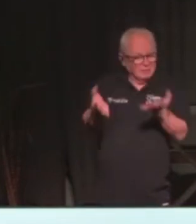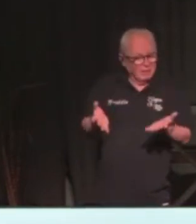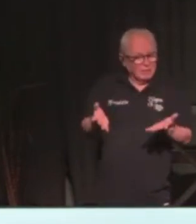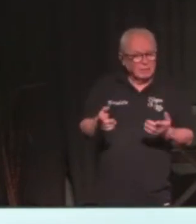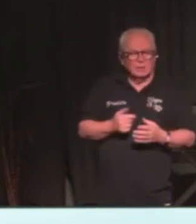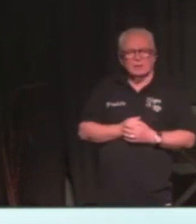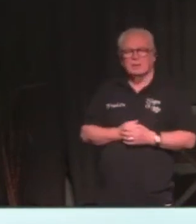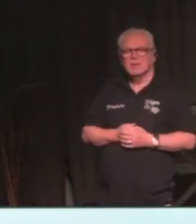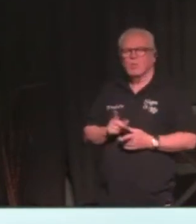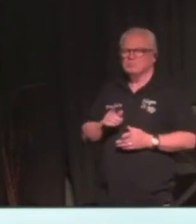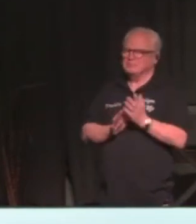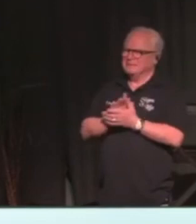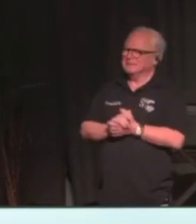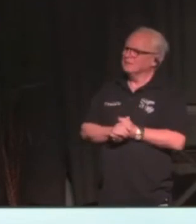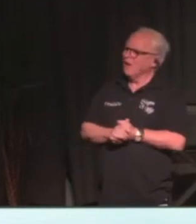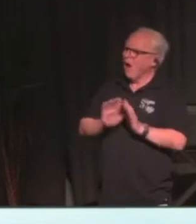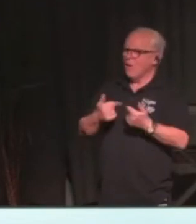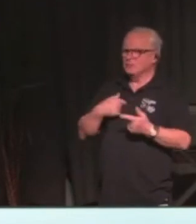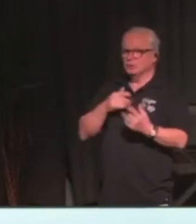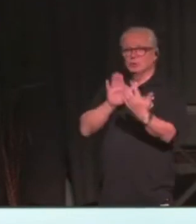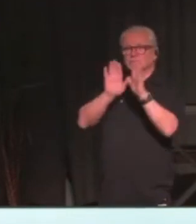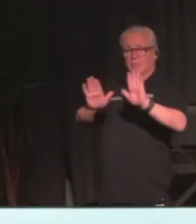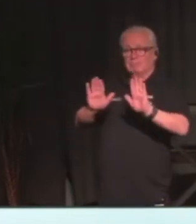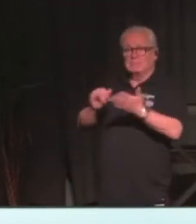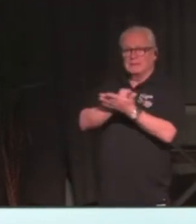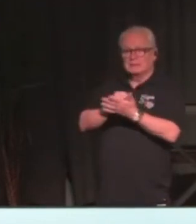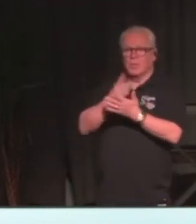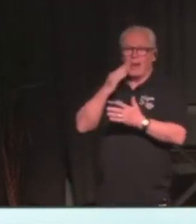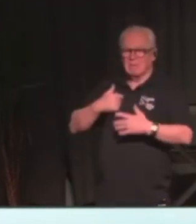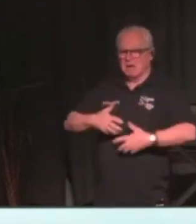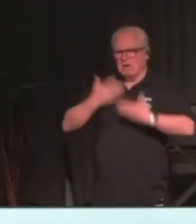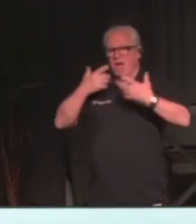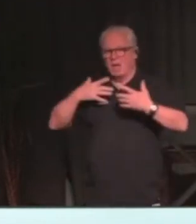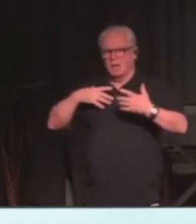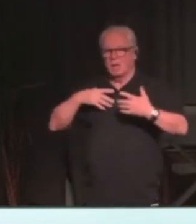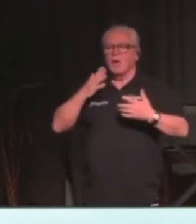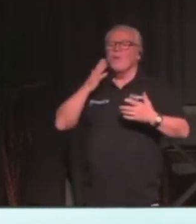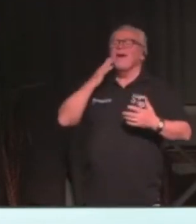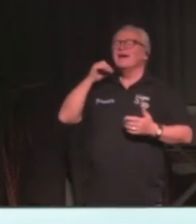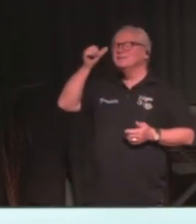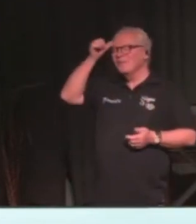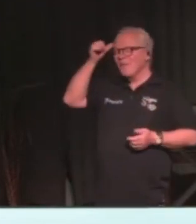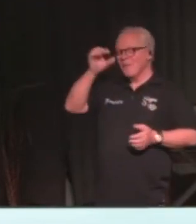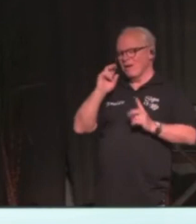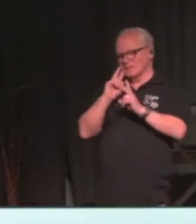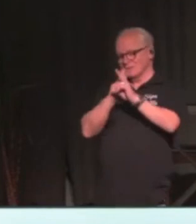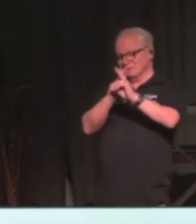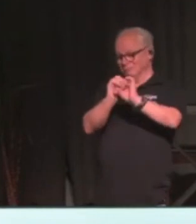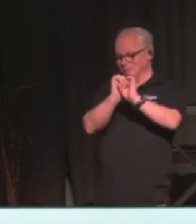us from sin? What is it that keeps us from sin when we are angry? It's when we identify with the person